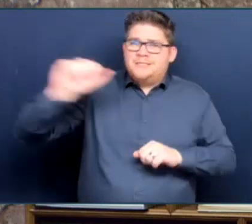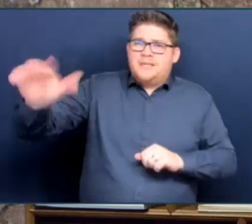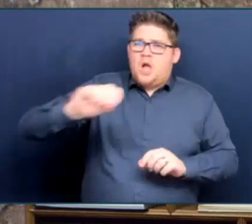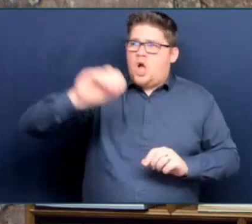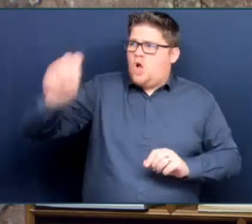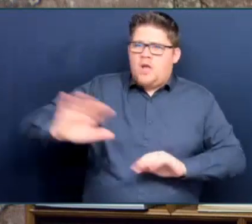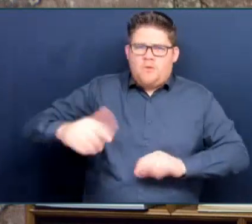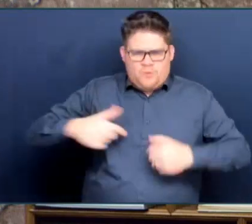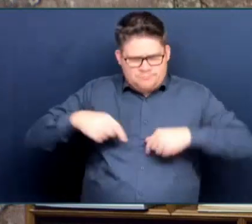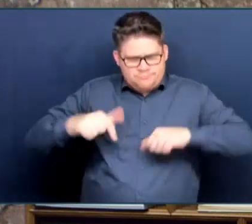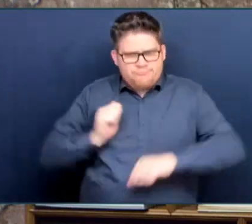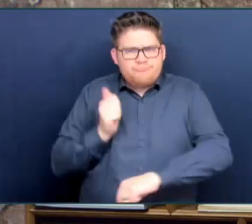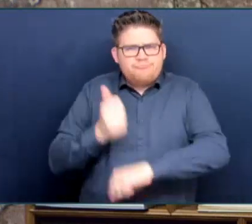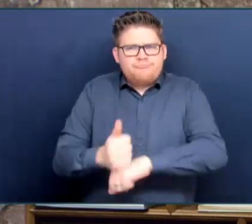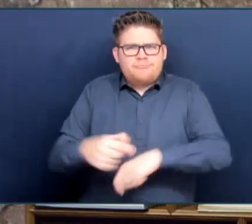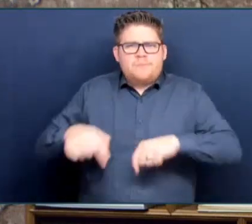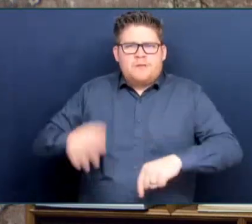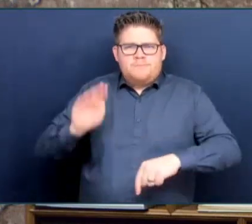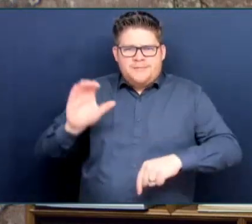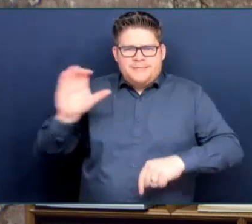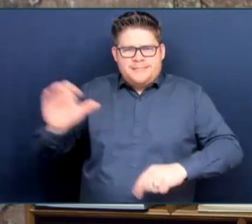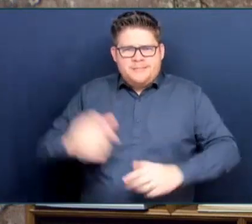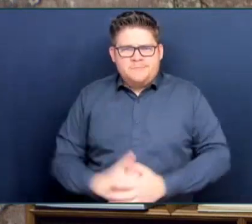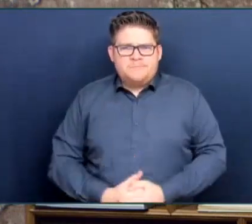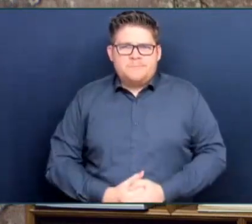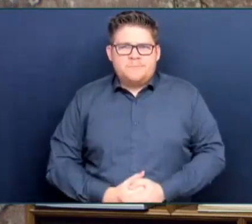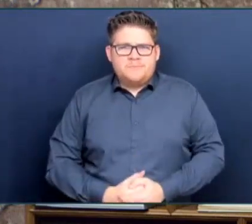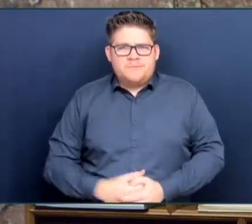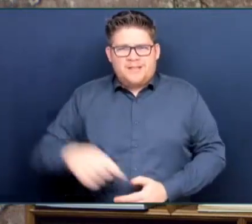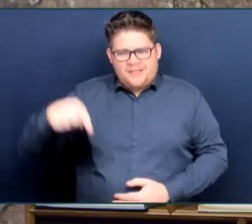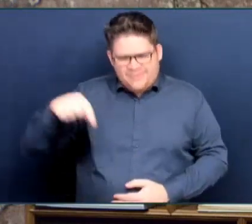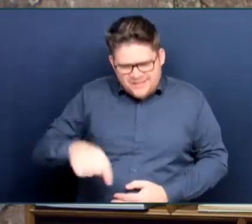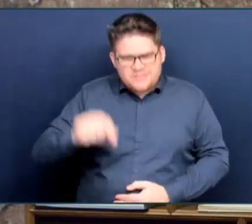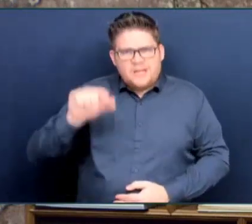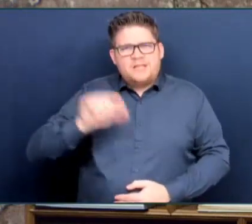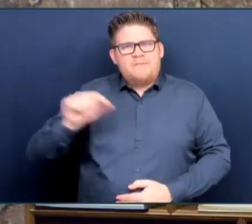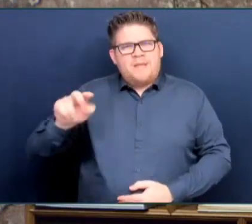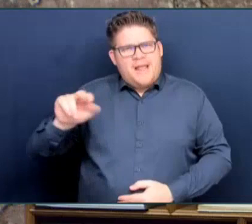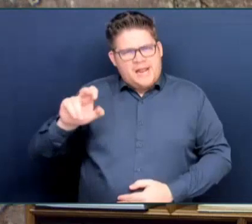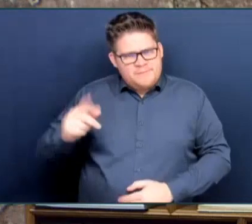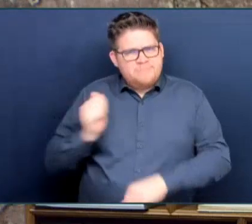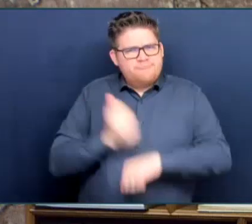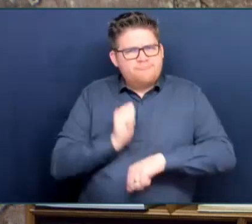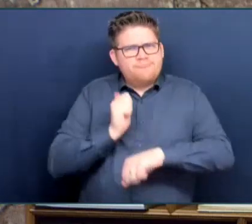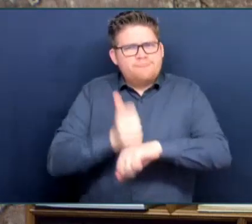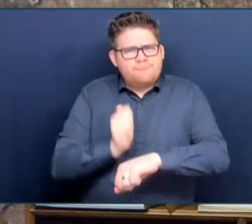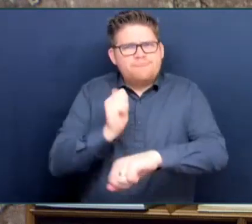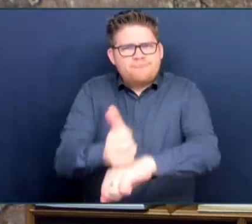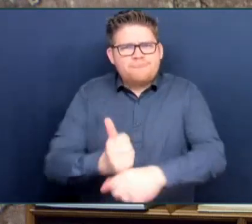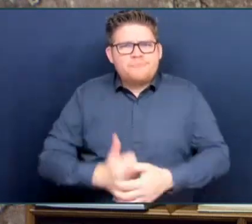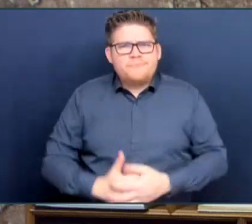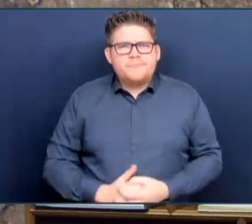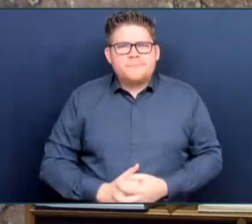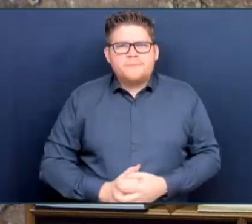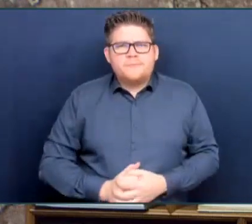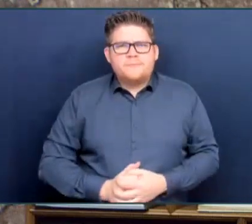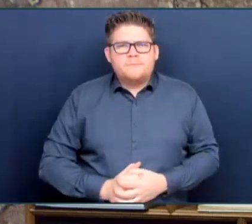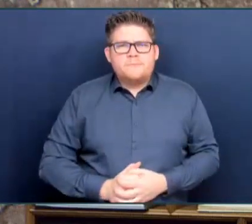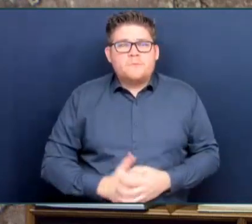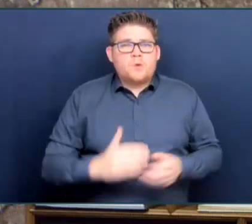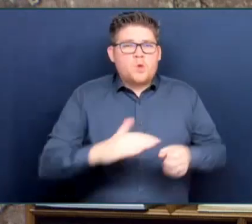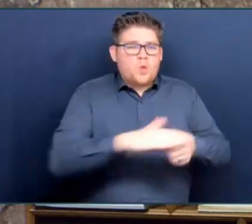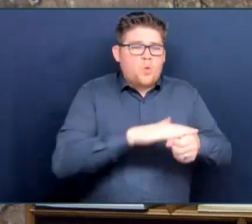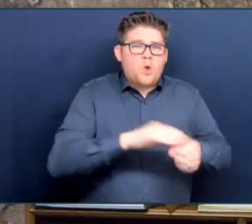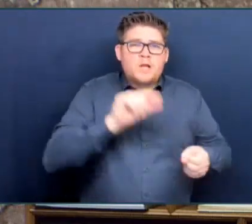Speaker. We identified the issues around listening to local government in terms of what the challenges they were facing in their